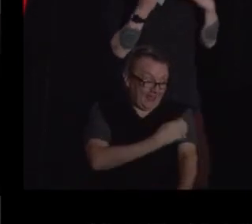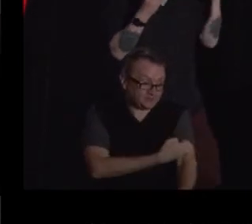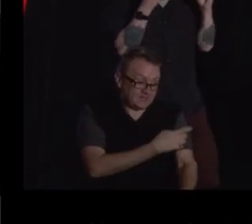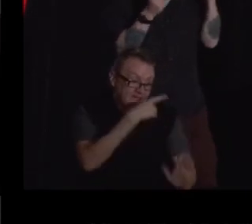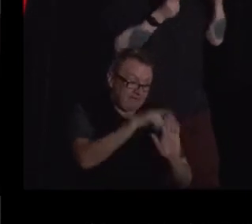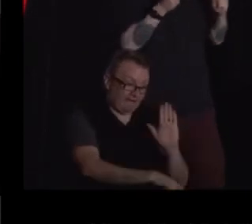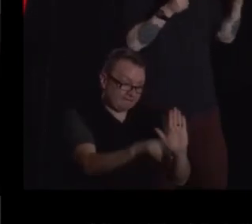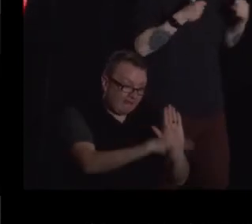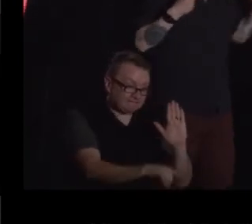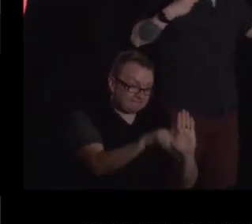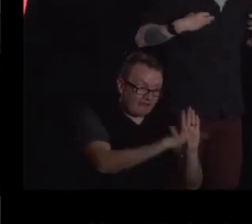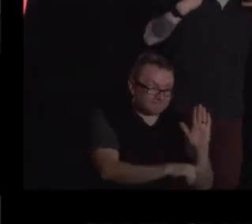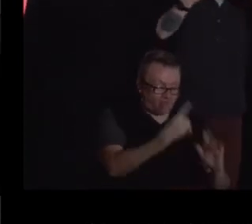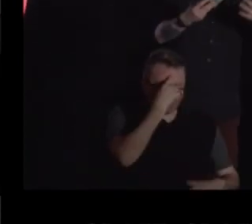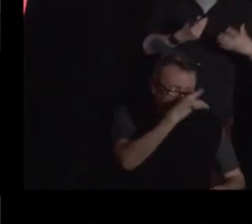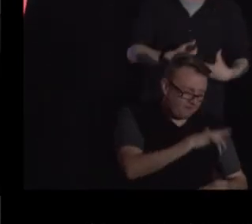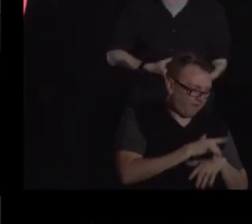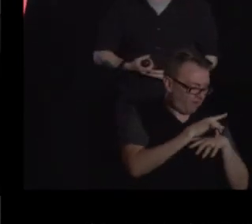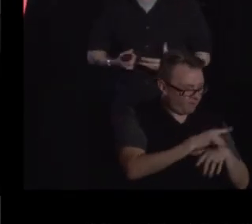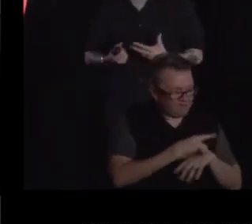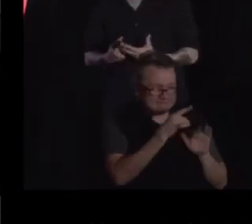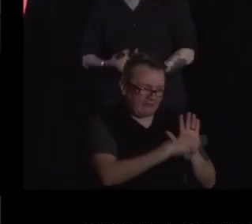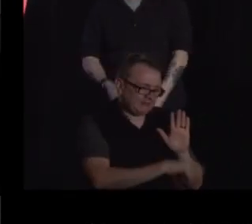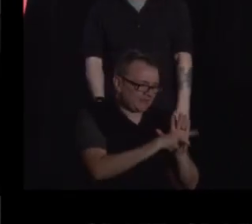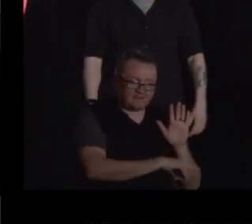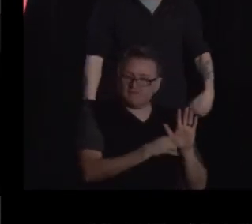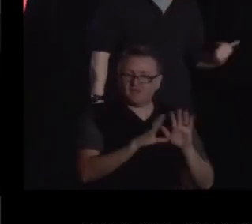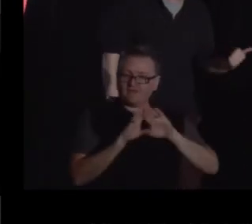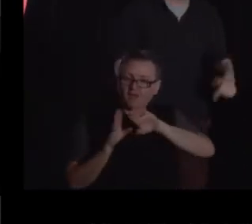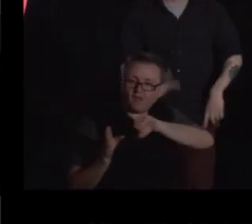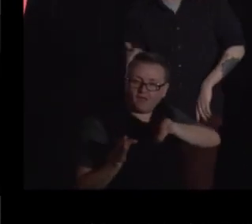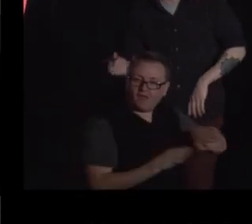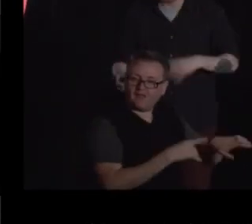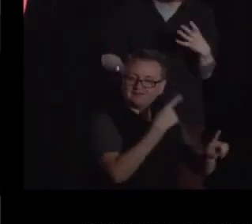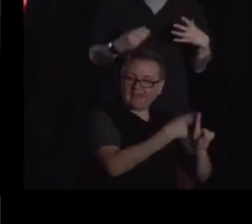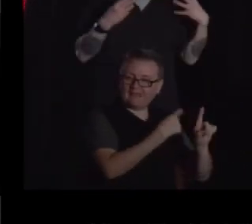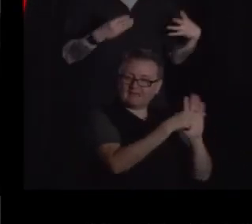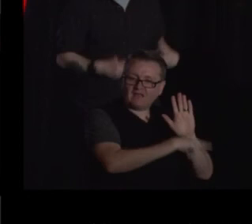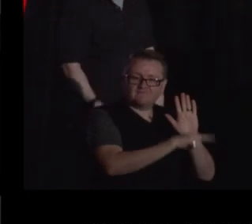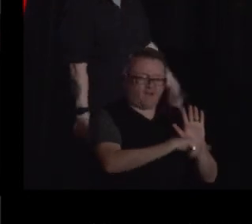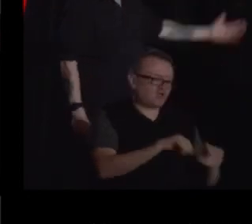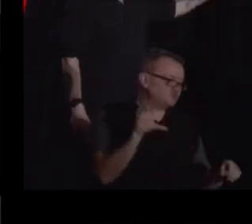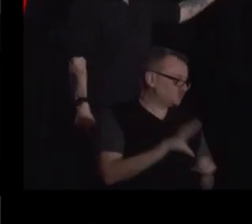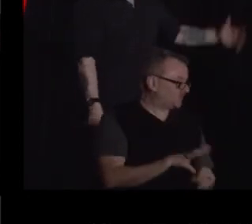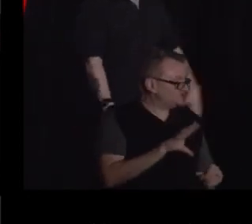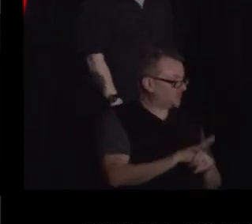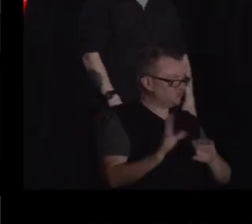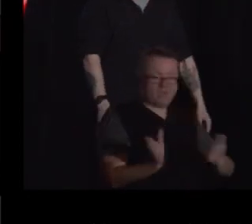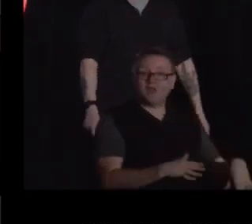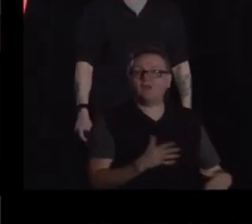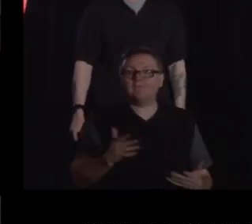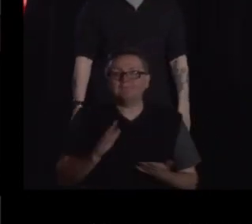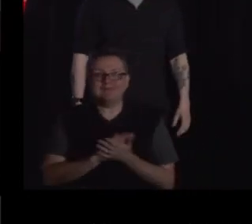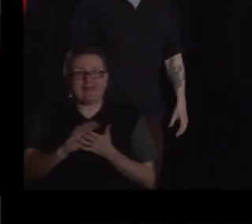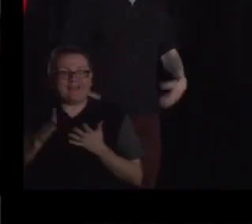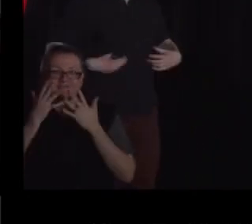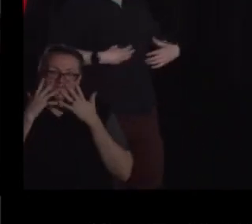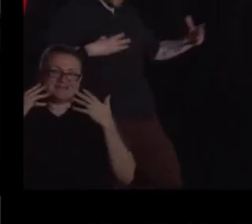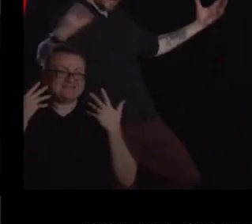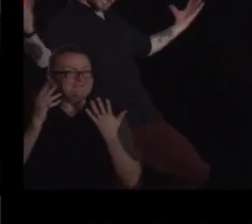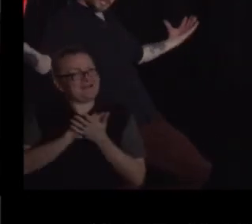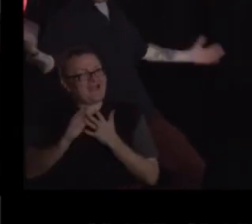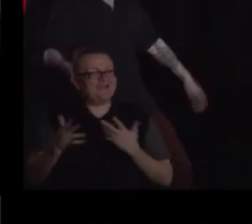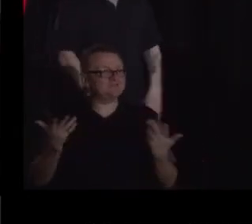and to be da-da-da-da-da and to perpetuate that sort of feeling, and this is shit and that's shit, and just be like that. But just be nice and be the sun and be